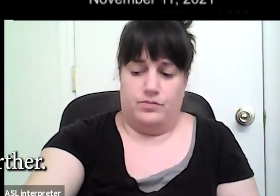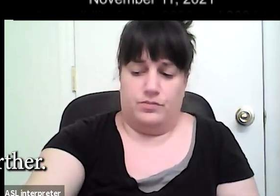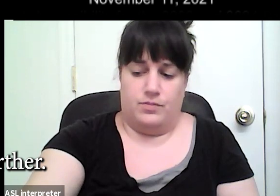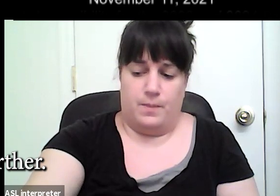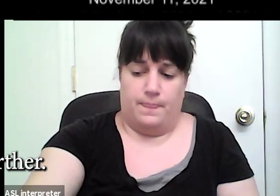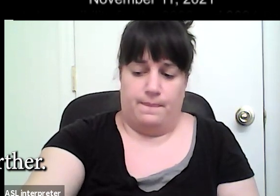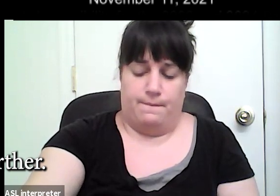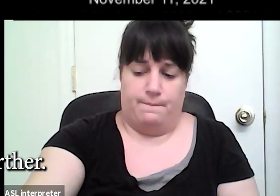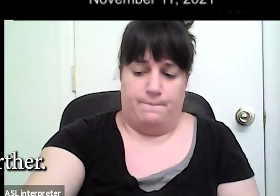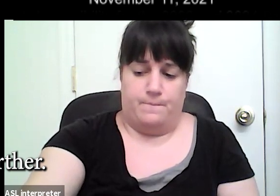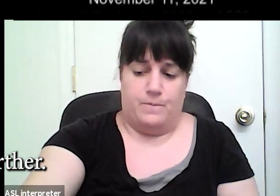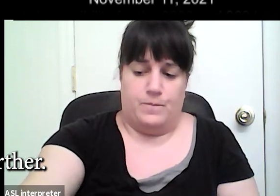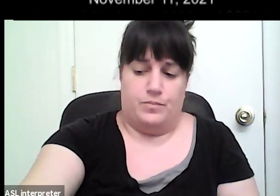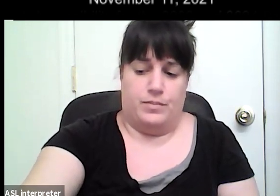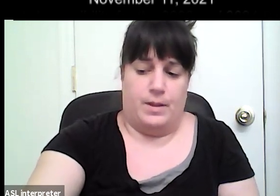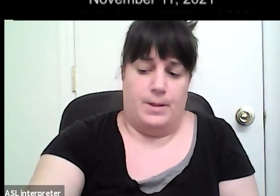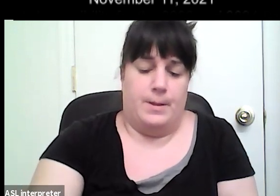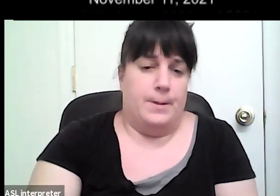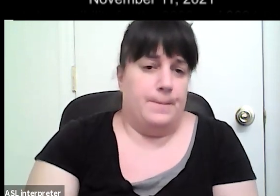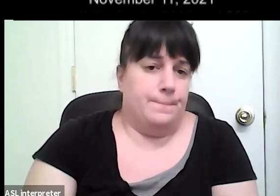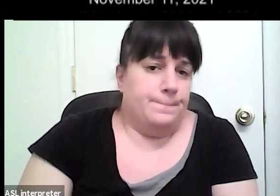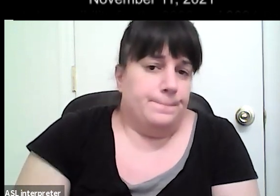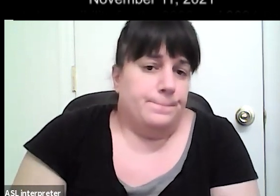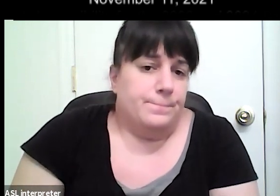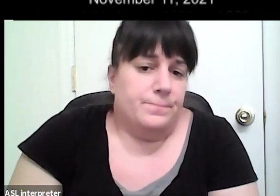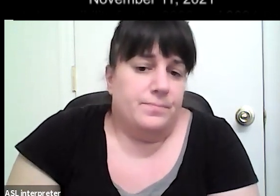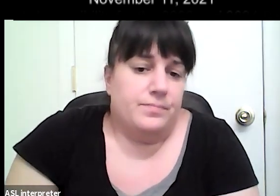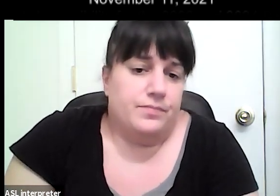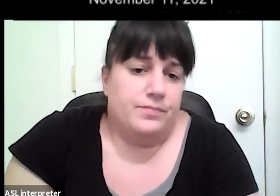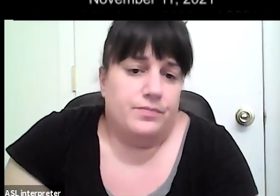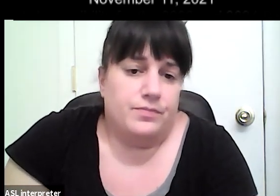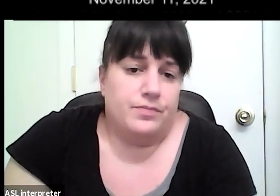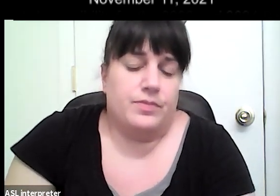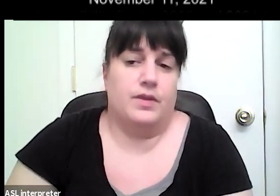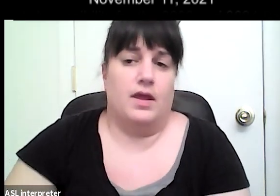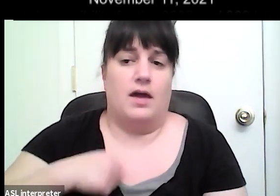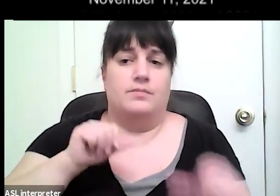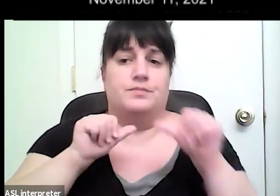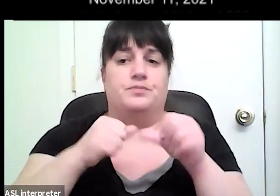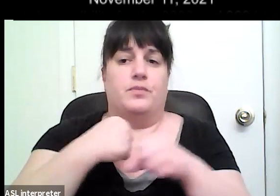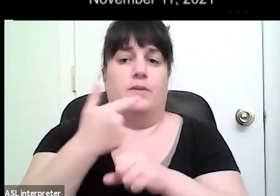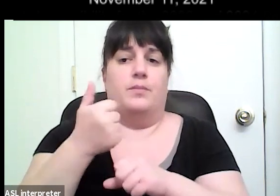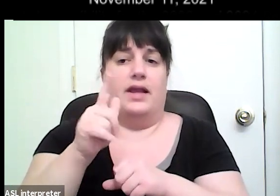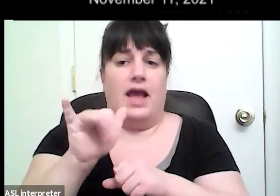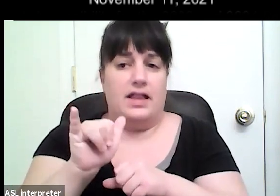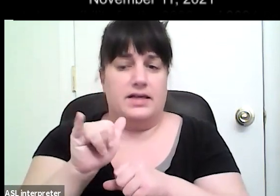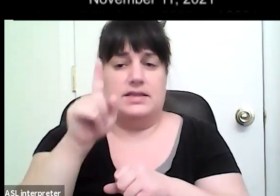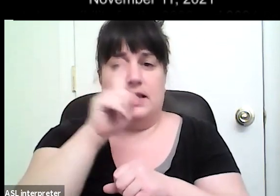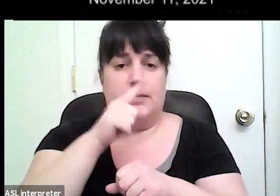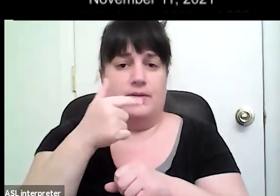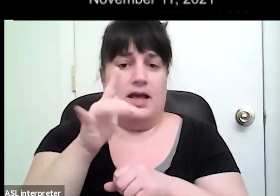Going even further. And going even Build 1 of further, 1. I started making galaxies and simulating galaxies